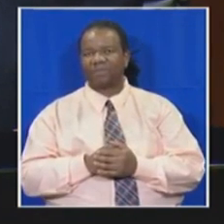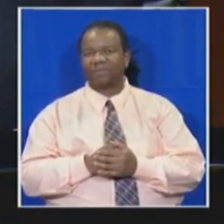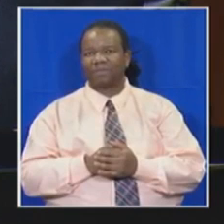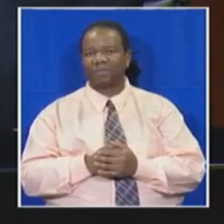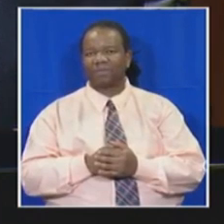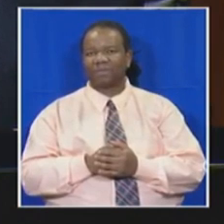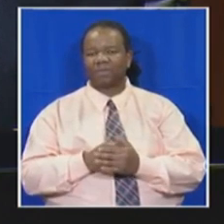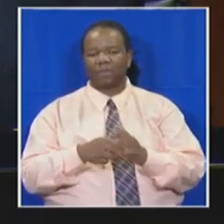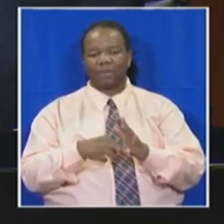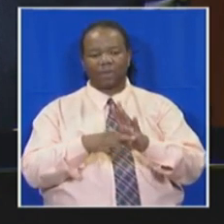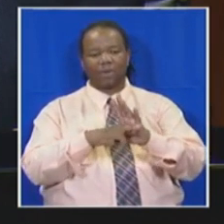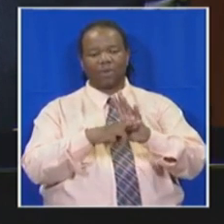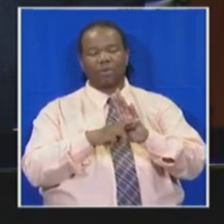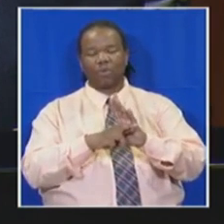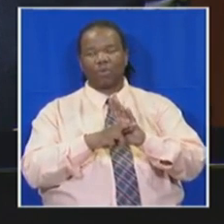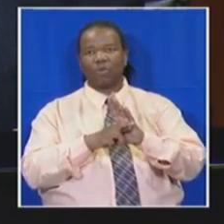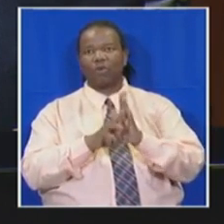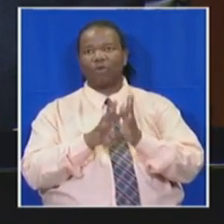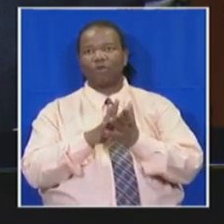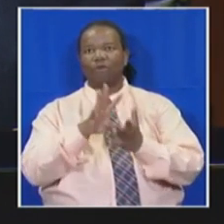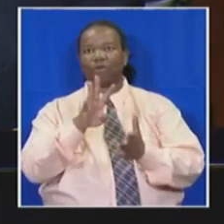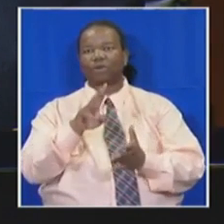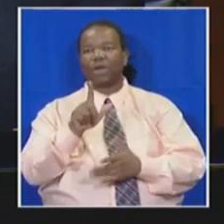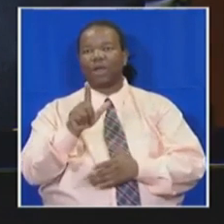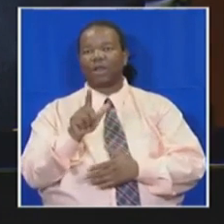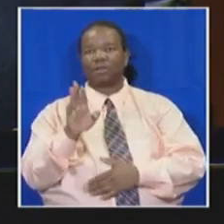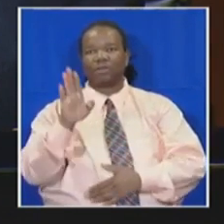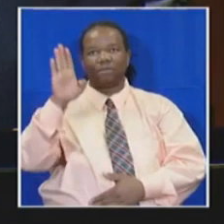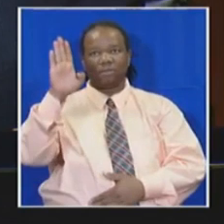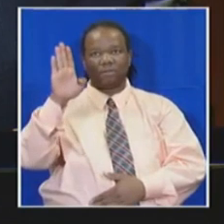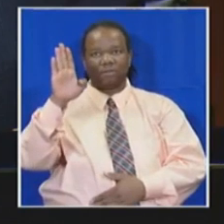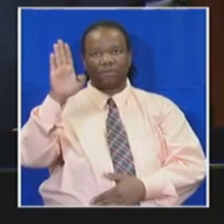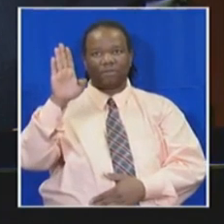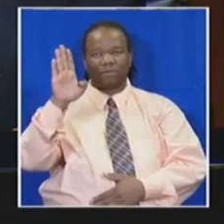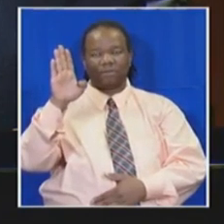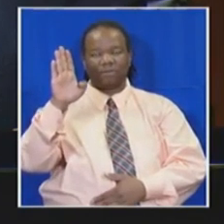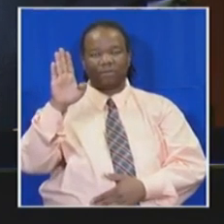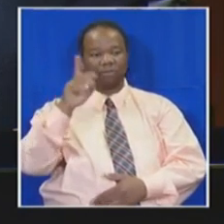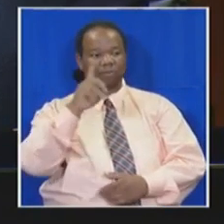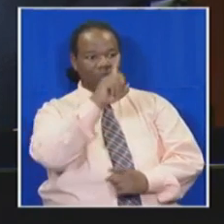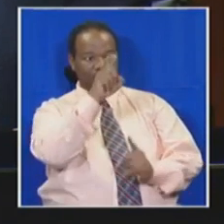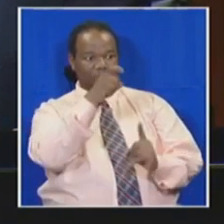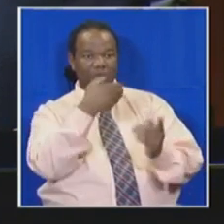Rule 14L, Chairperson. Can a member take a question?